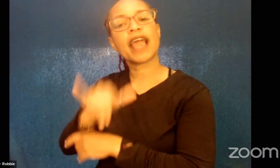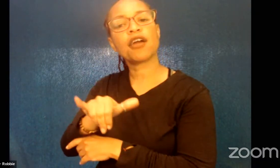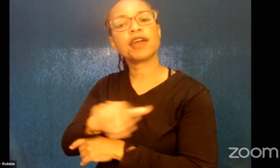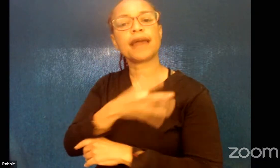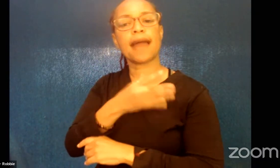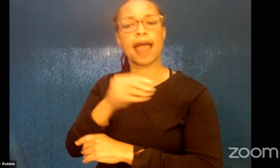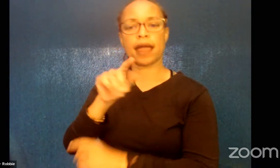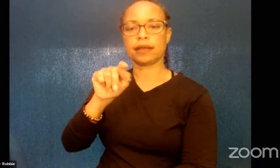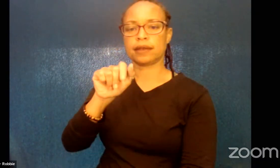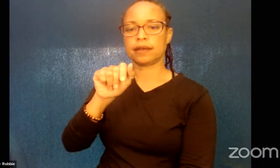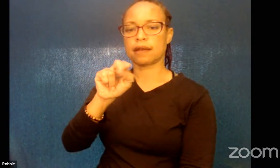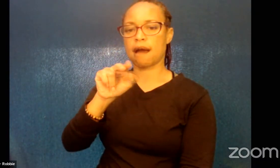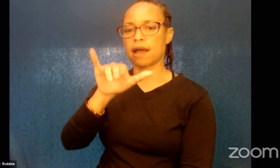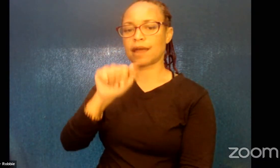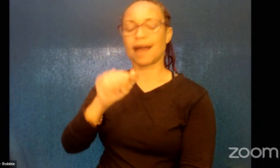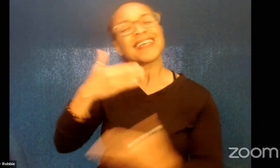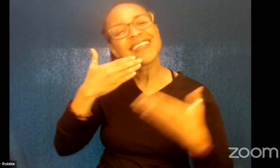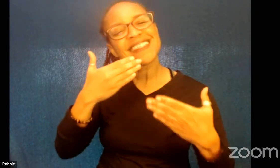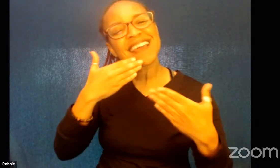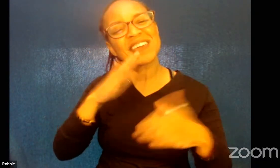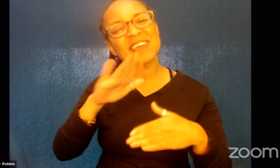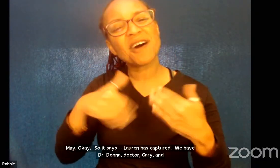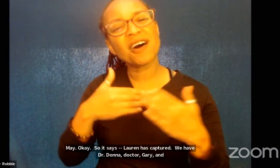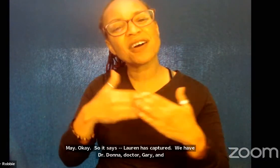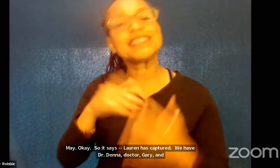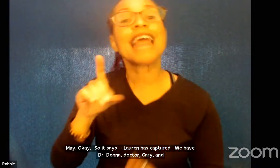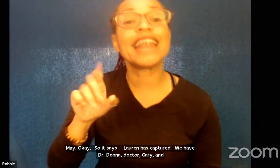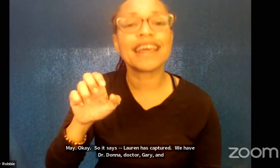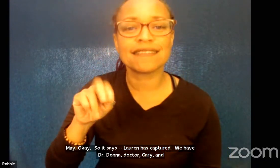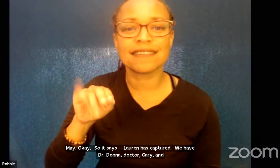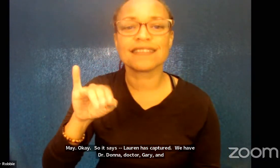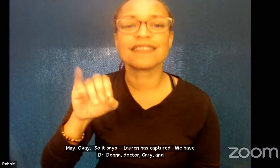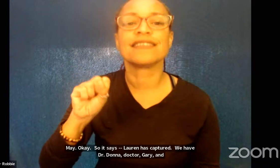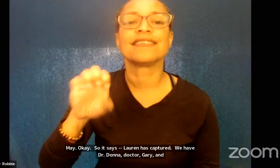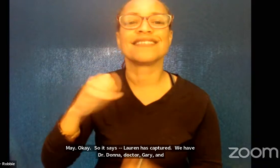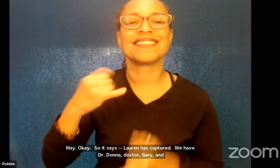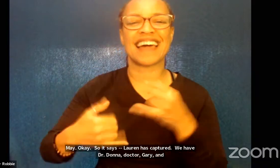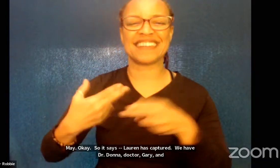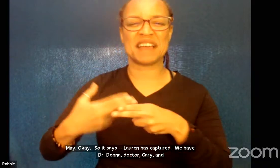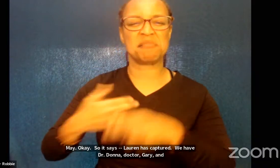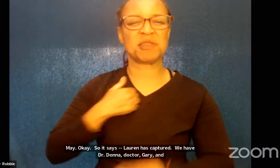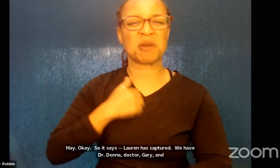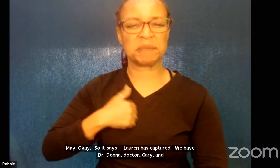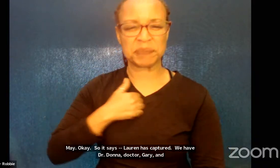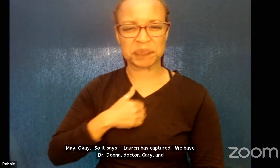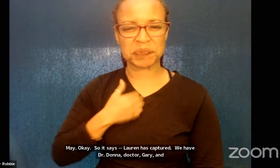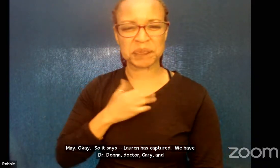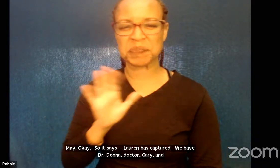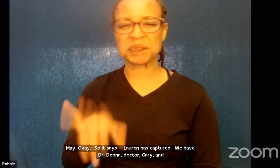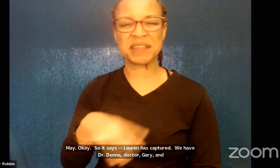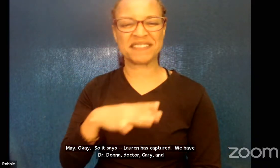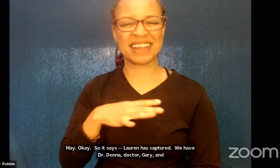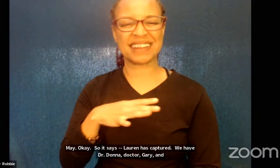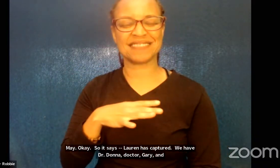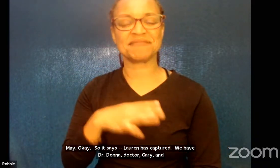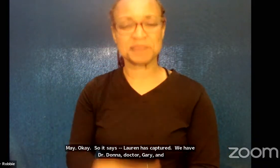Davis. Thank you all. Tanya Dennis. Dennis, sorry about that. That's okay.